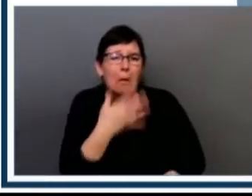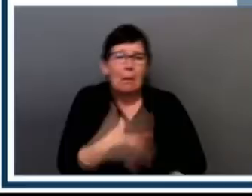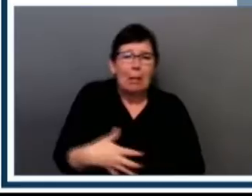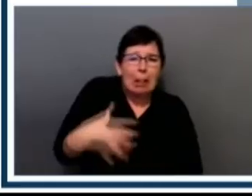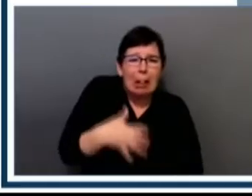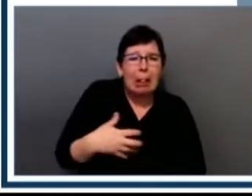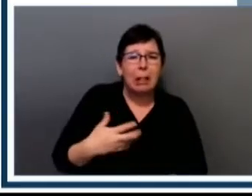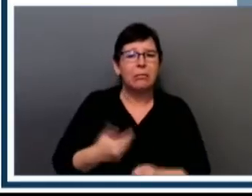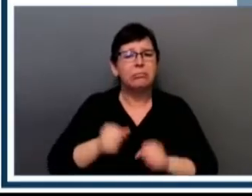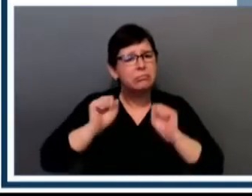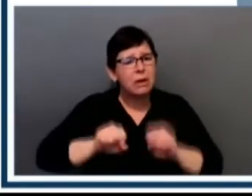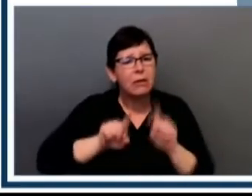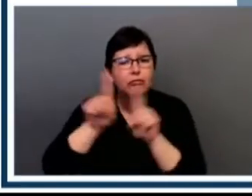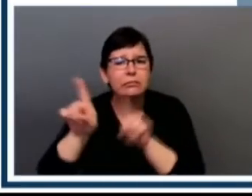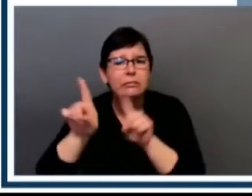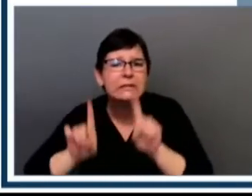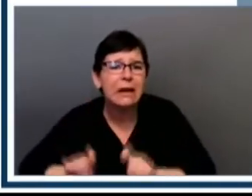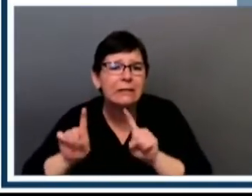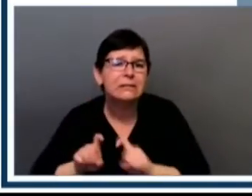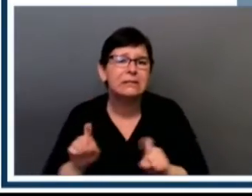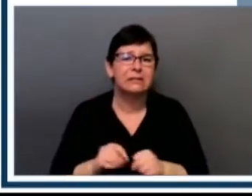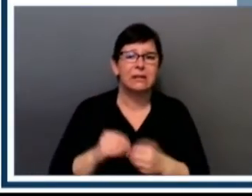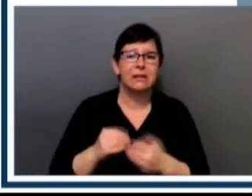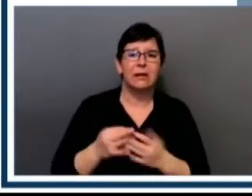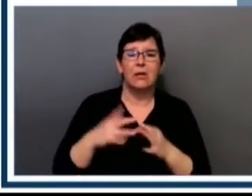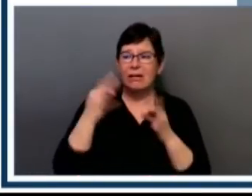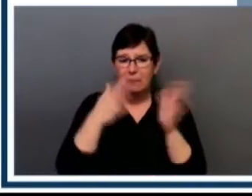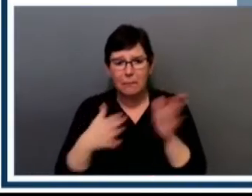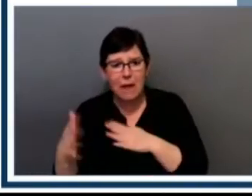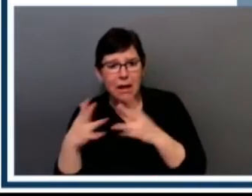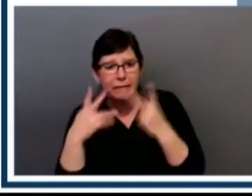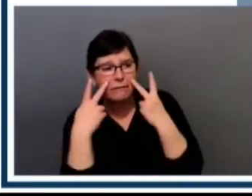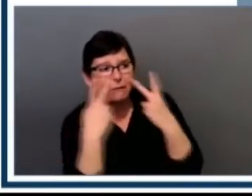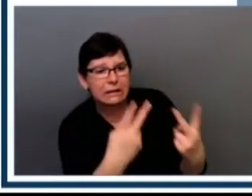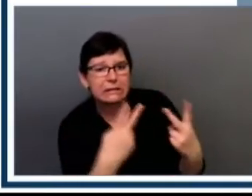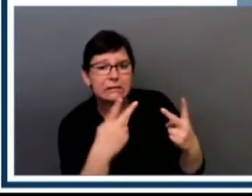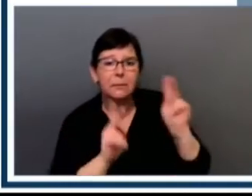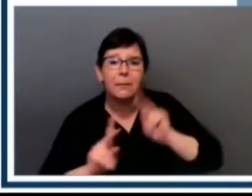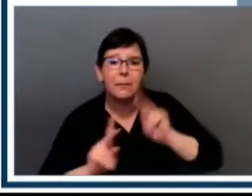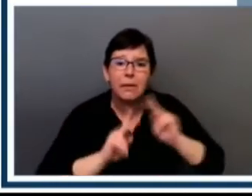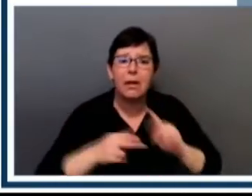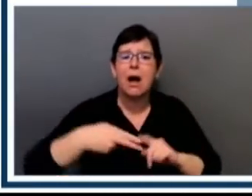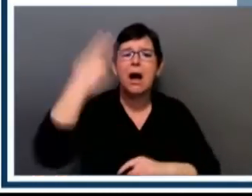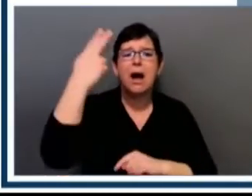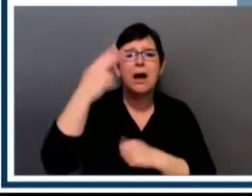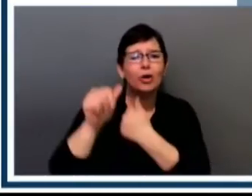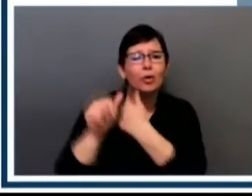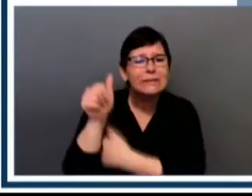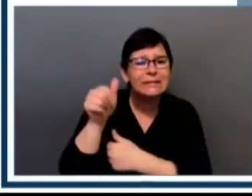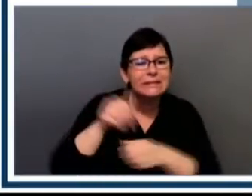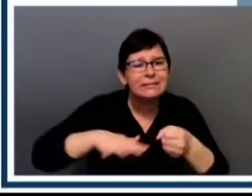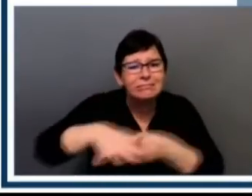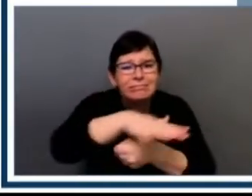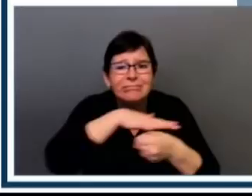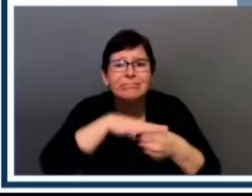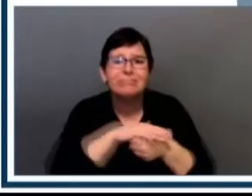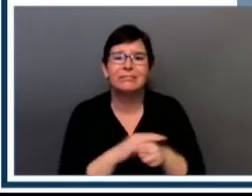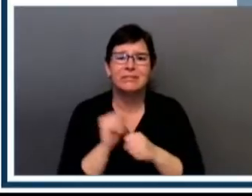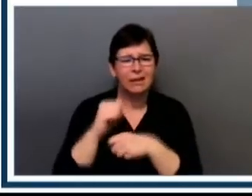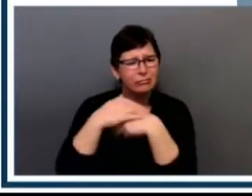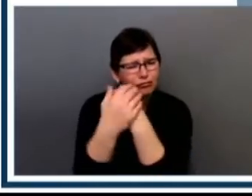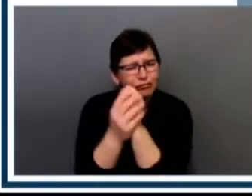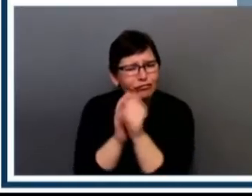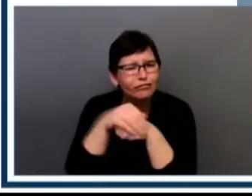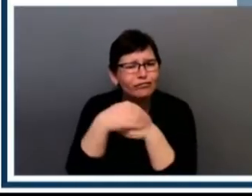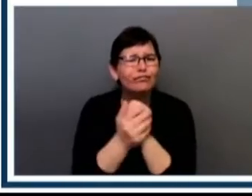public places where distancing is not possible. And we can continue to be careful and cautious about the number